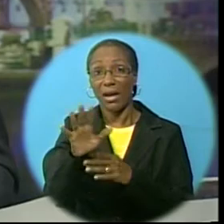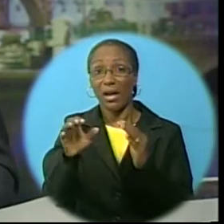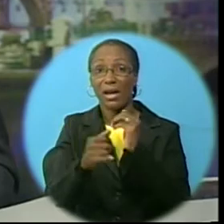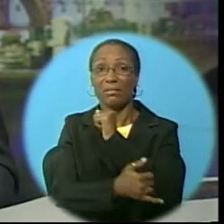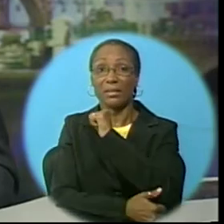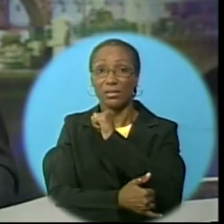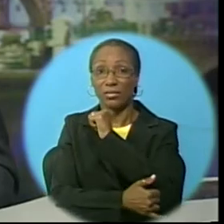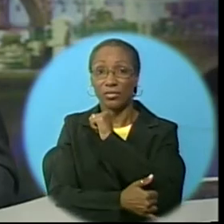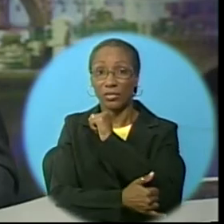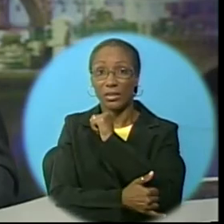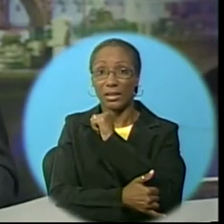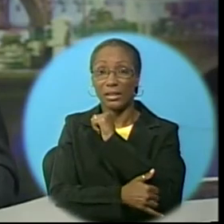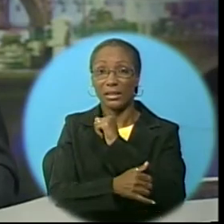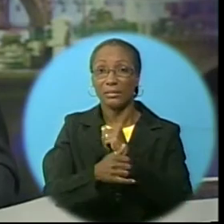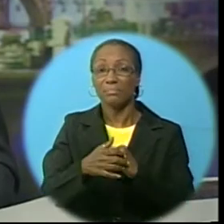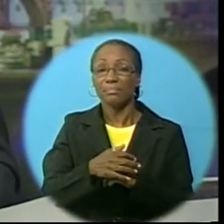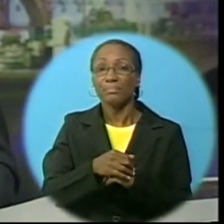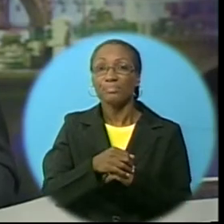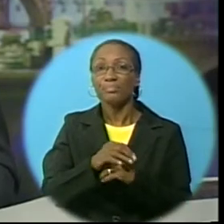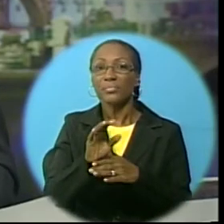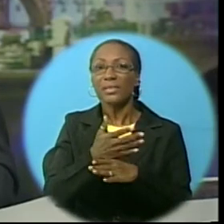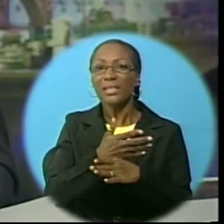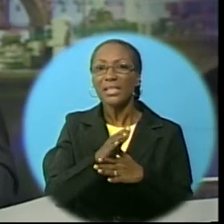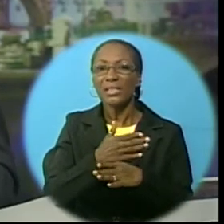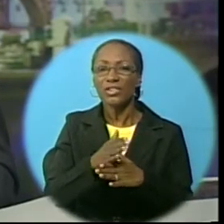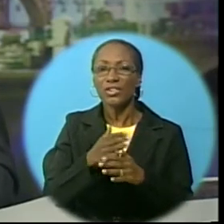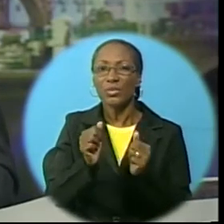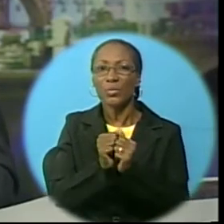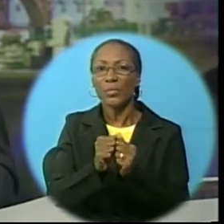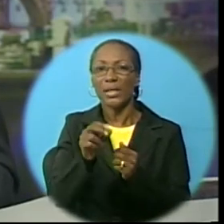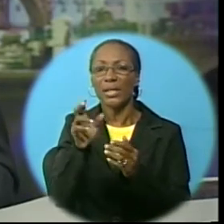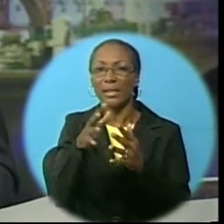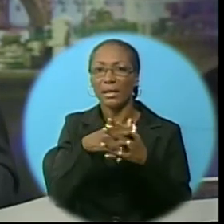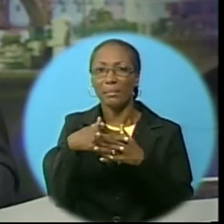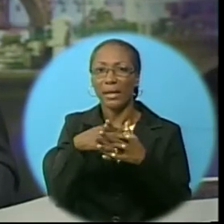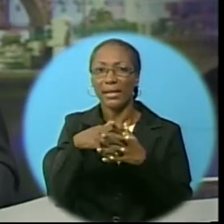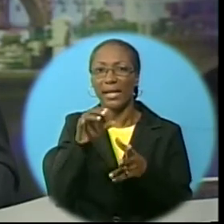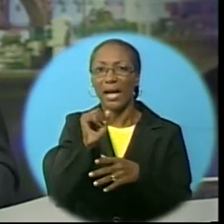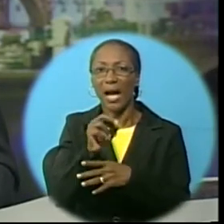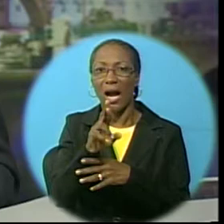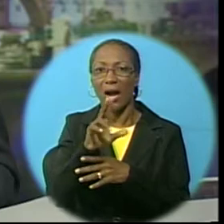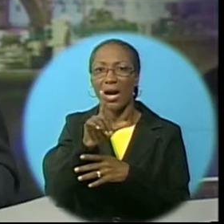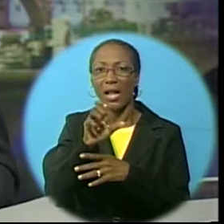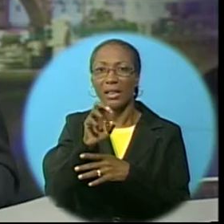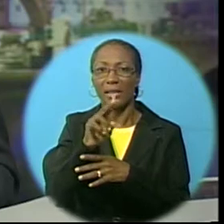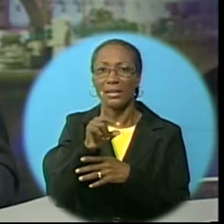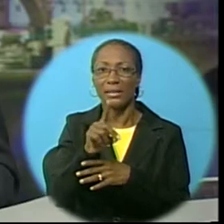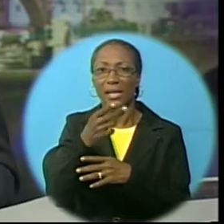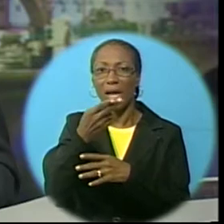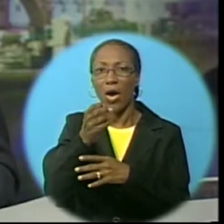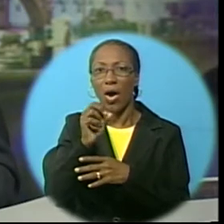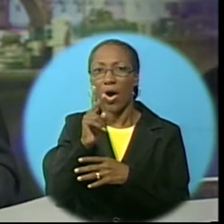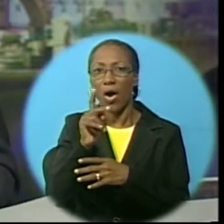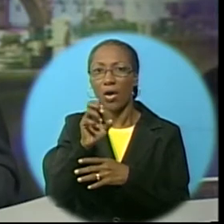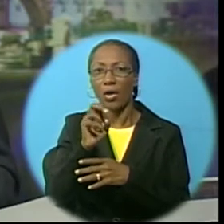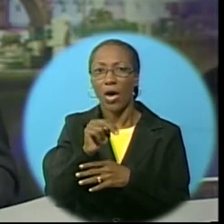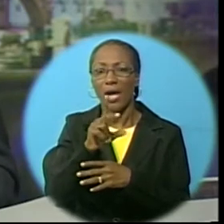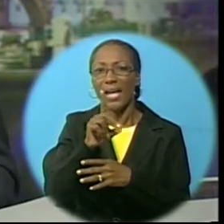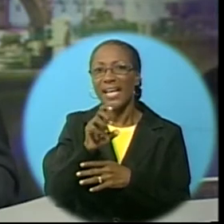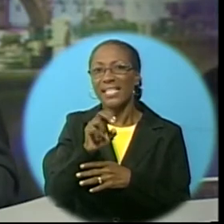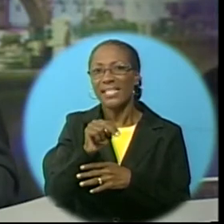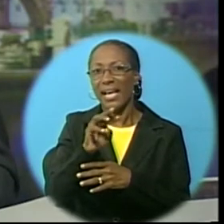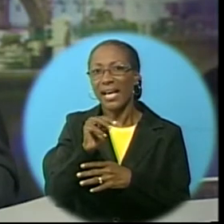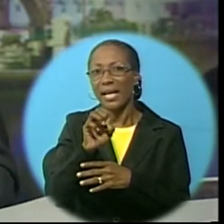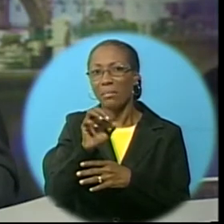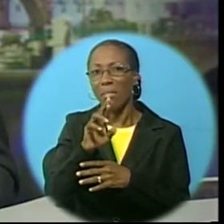least corrupt CARICOM country. It shares that spot with the United States, Ireland and Hong Kong. Denmark is the least corrupt,